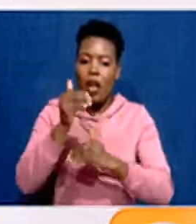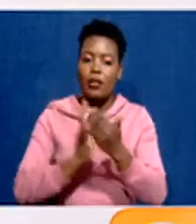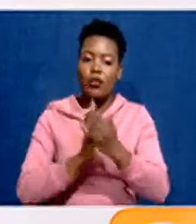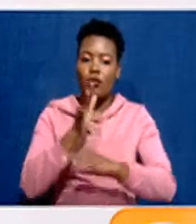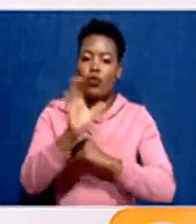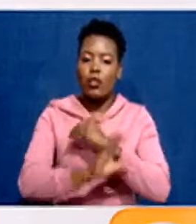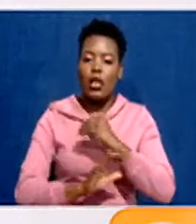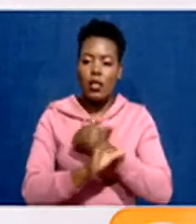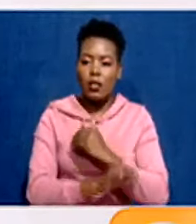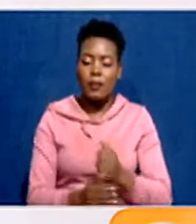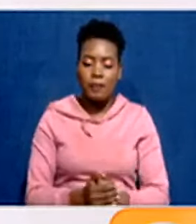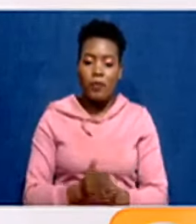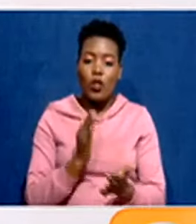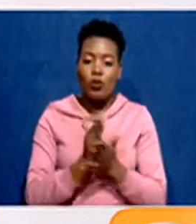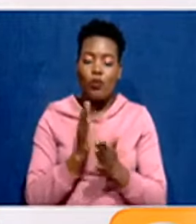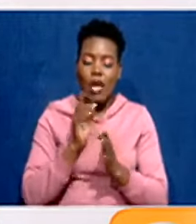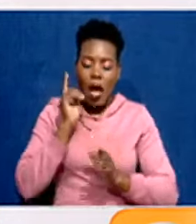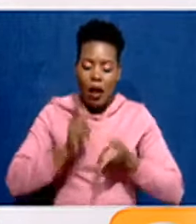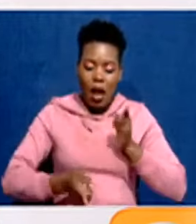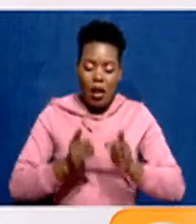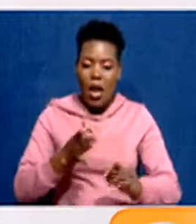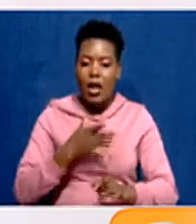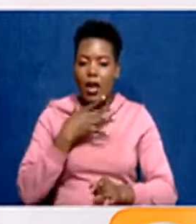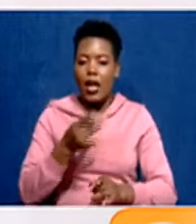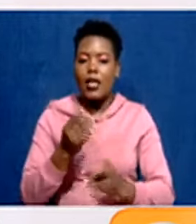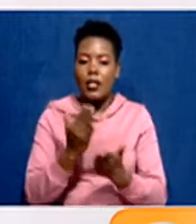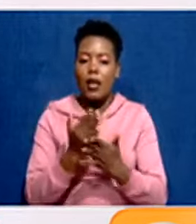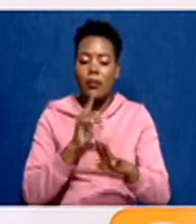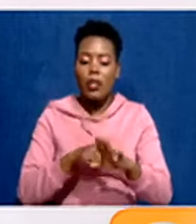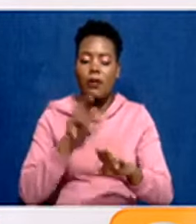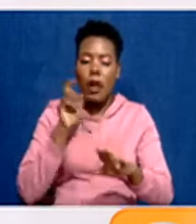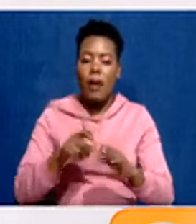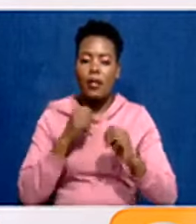More it's a matter of running and it's a matter of working hard